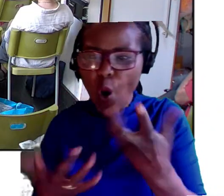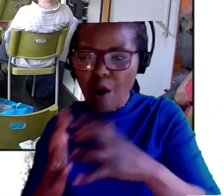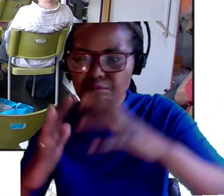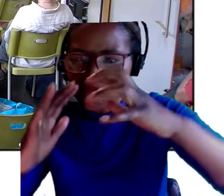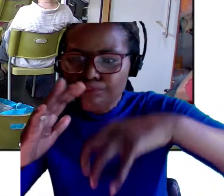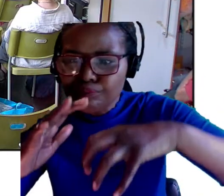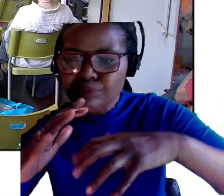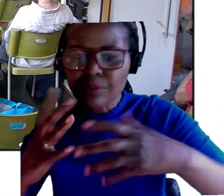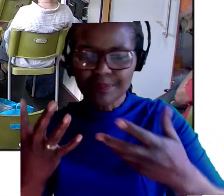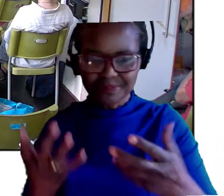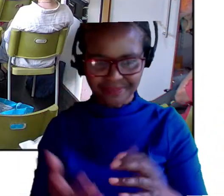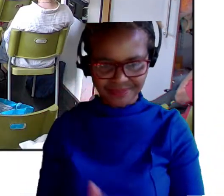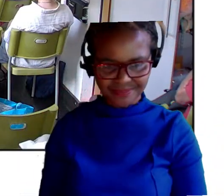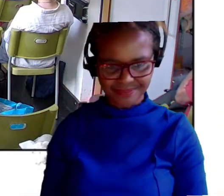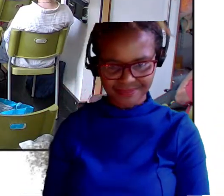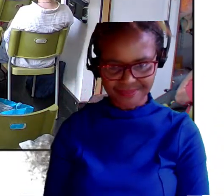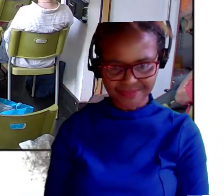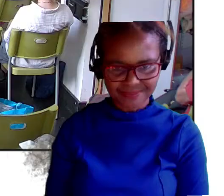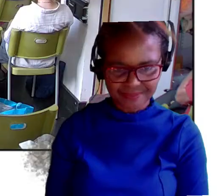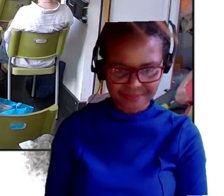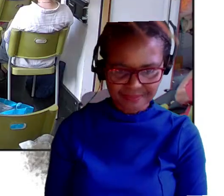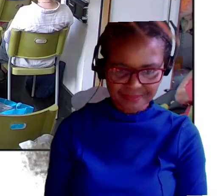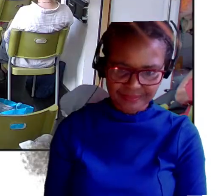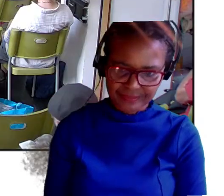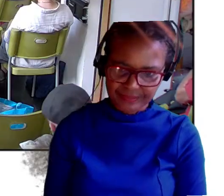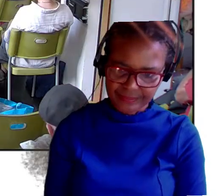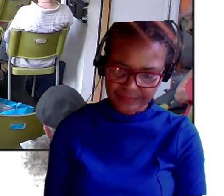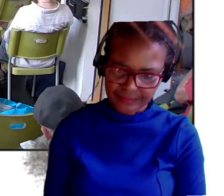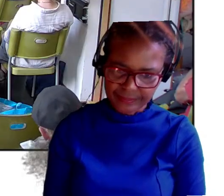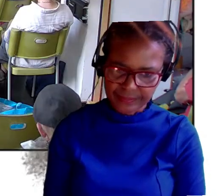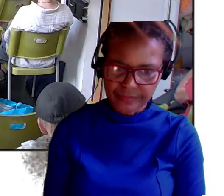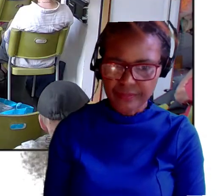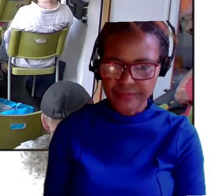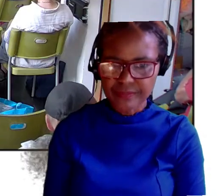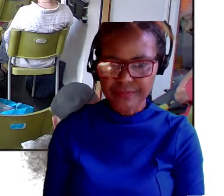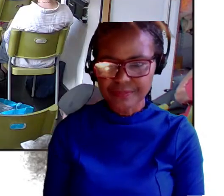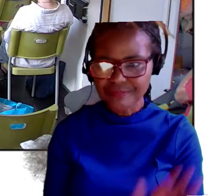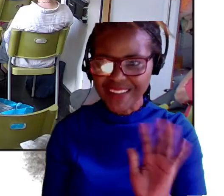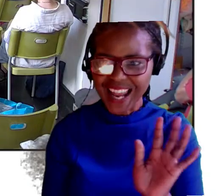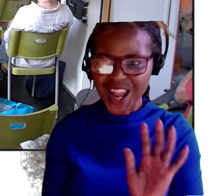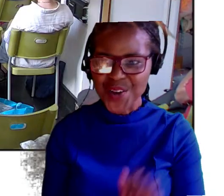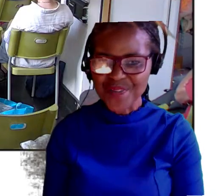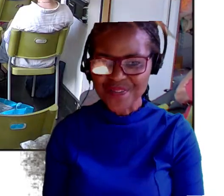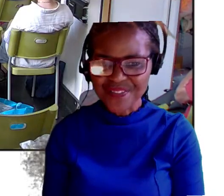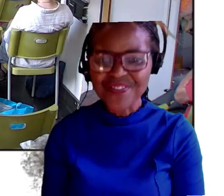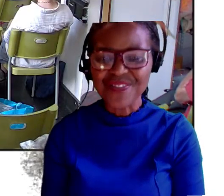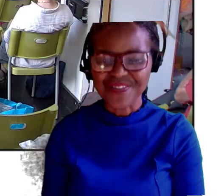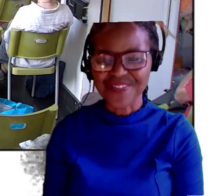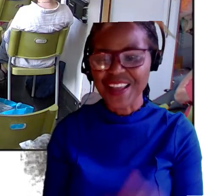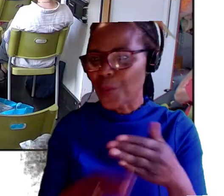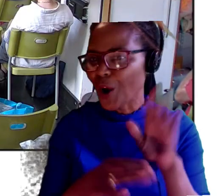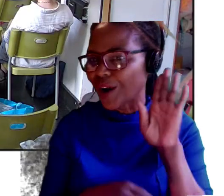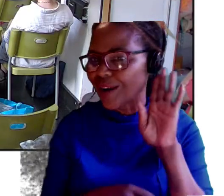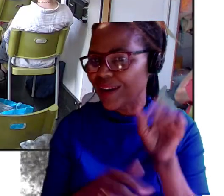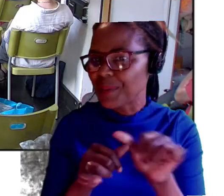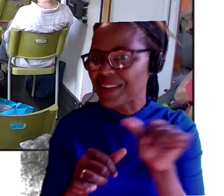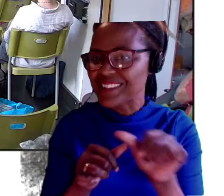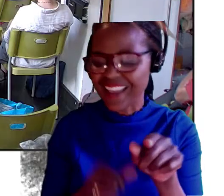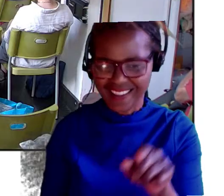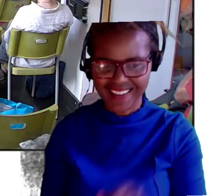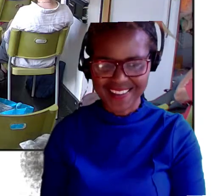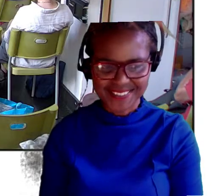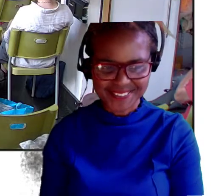Any other questions? Yes. Hello. Yeah, it's working. I just wanted